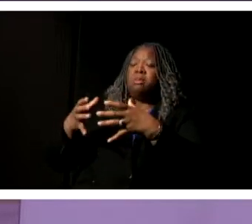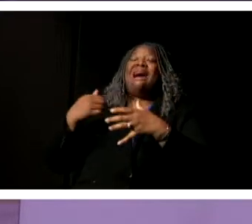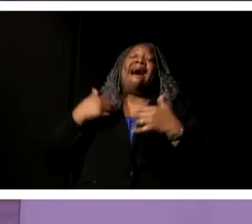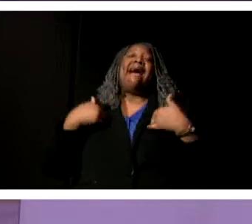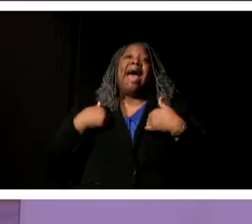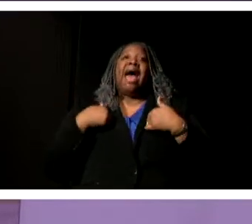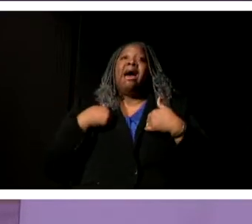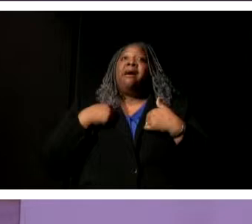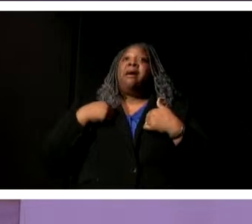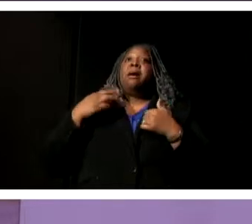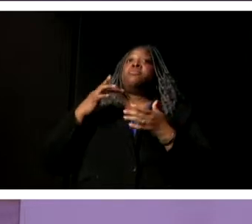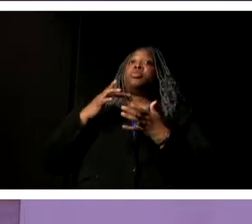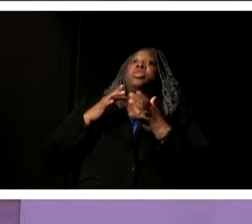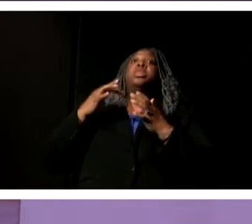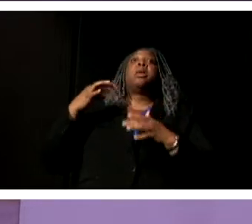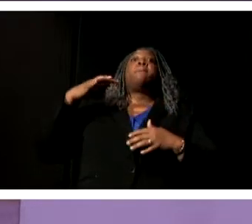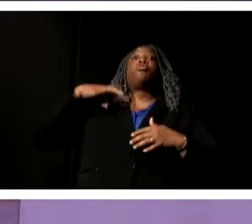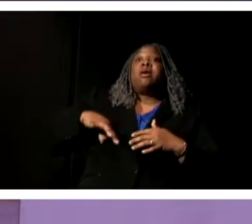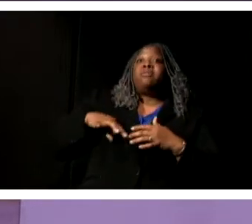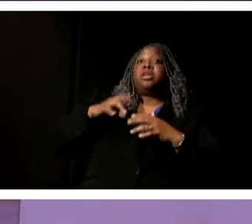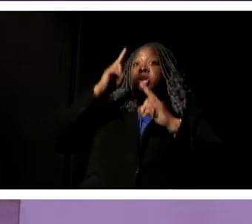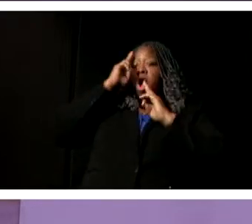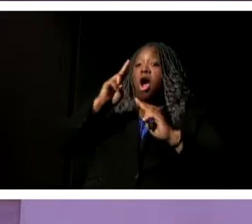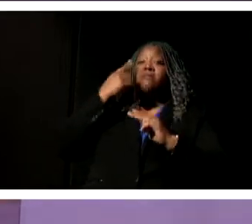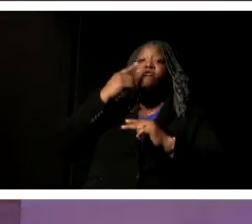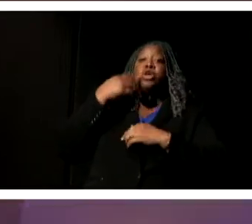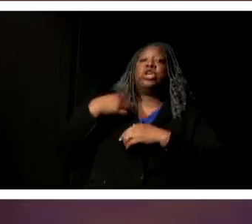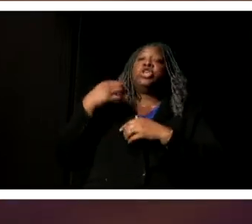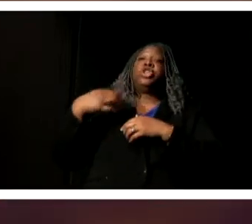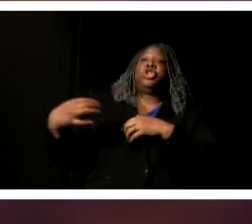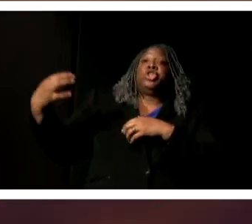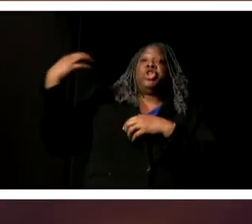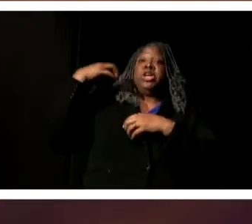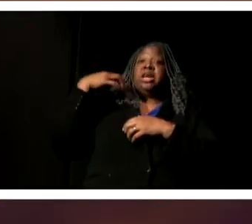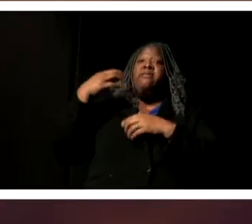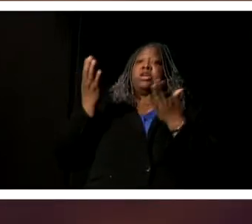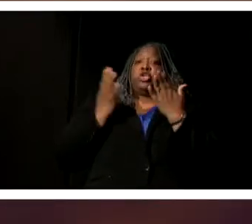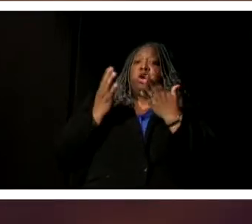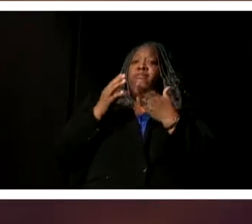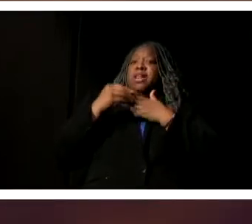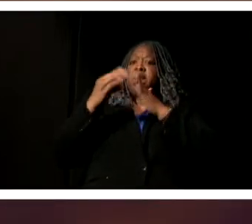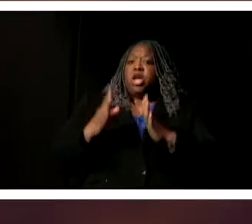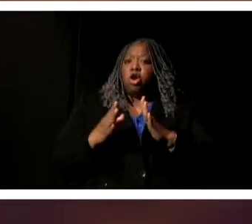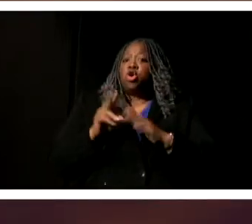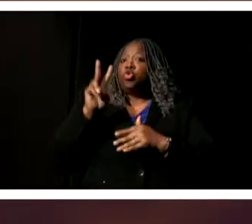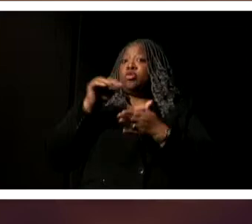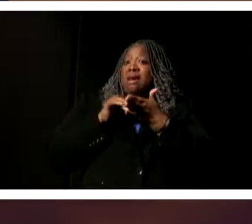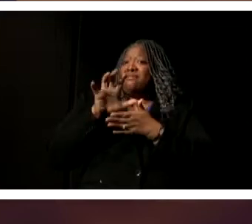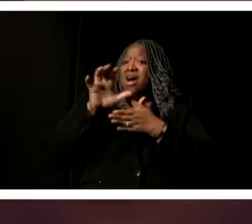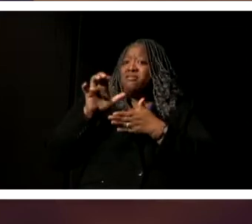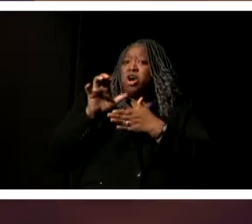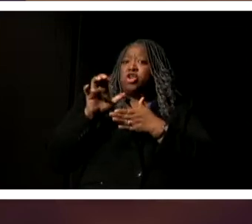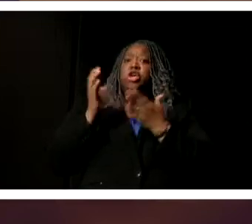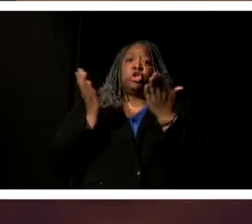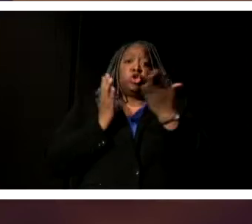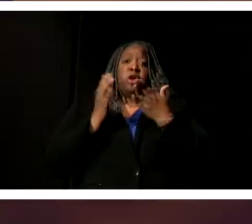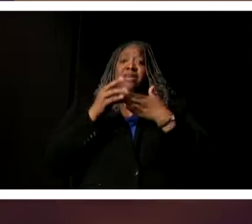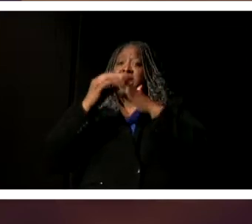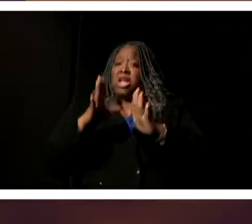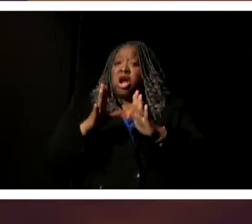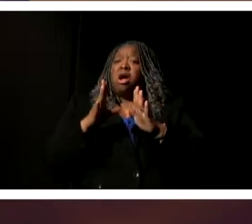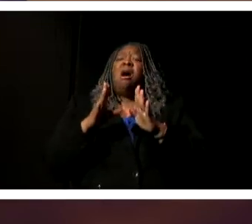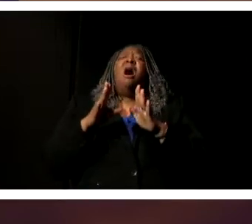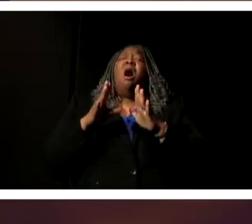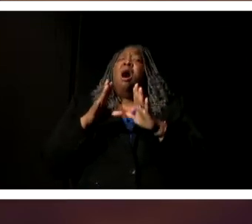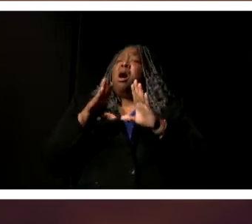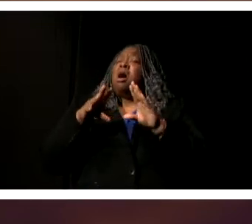honor of being the chief servant leader of the city, 2,500 team members carry out the critical work of